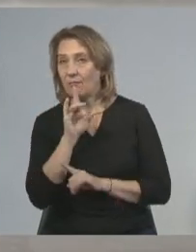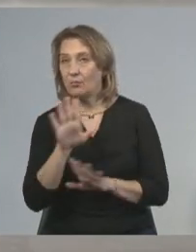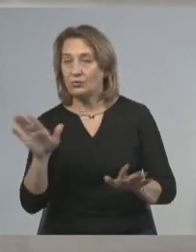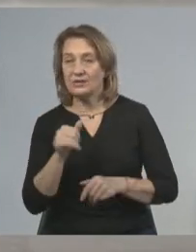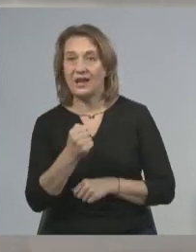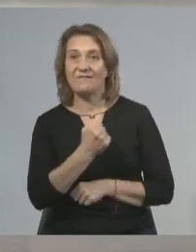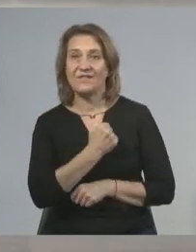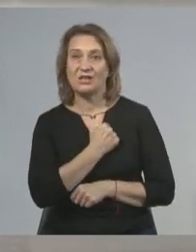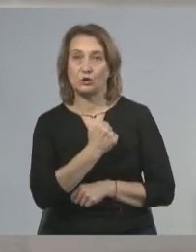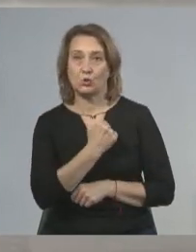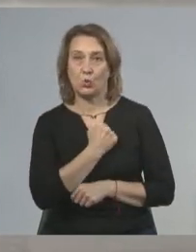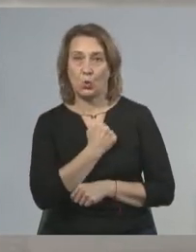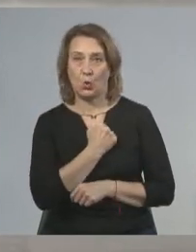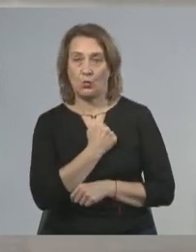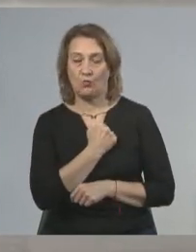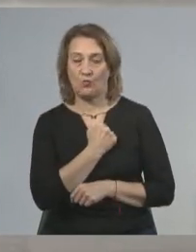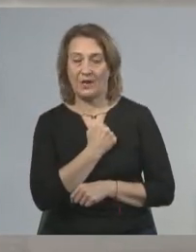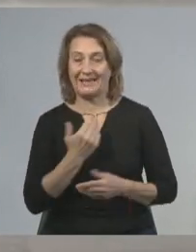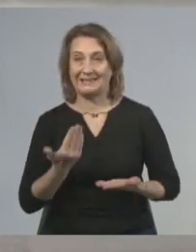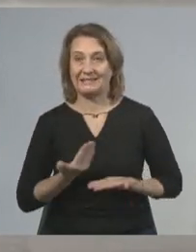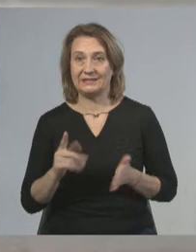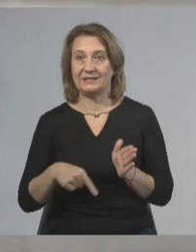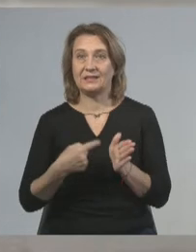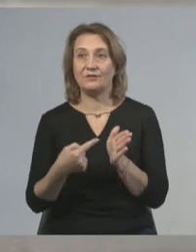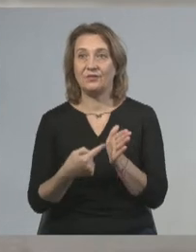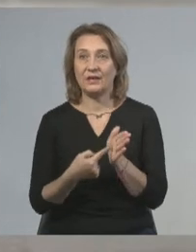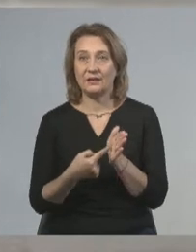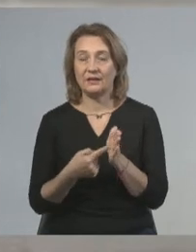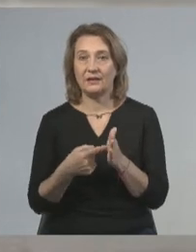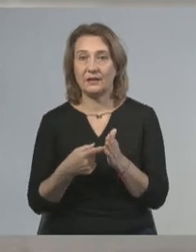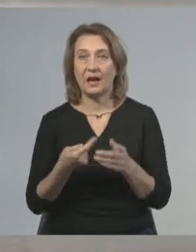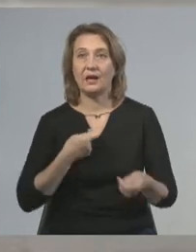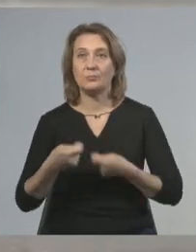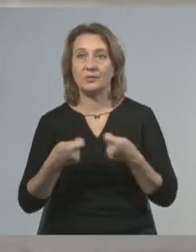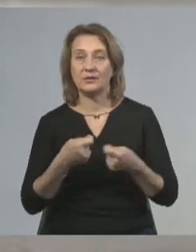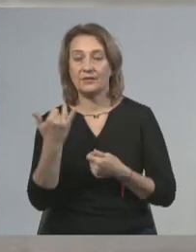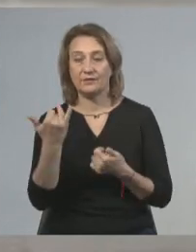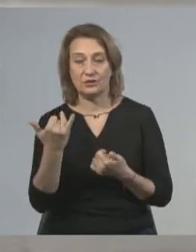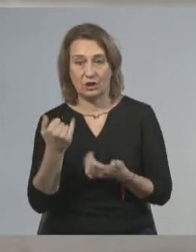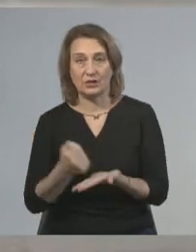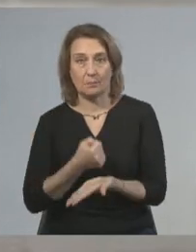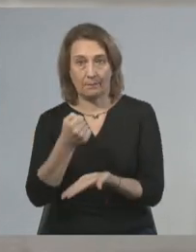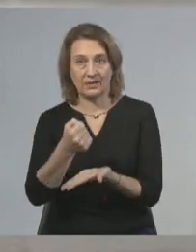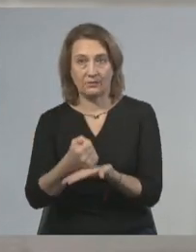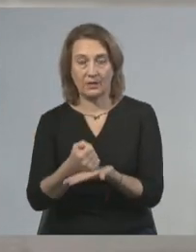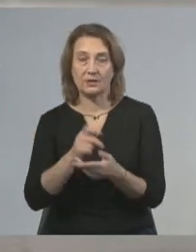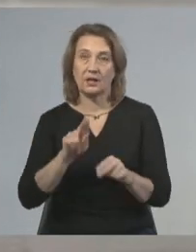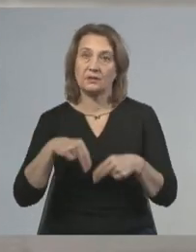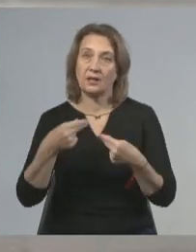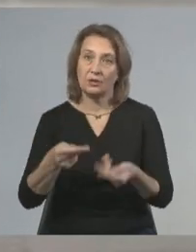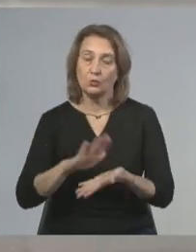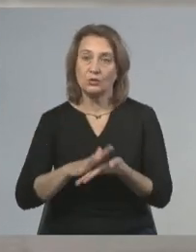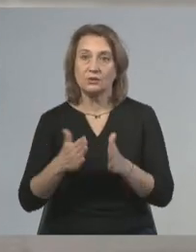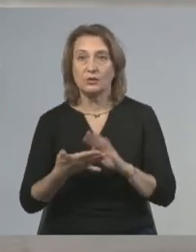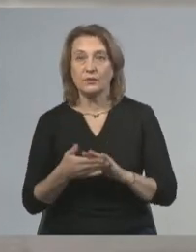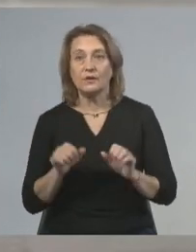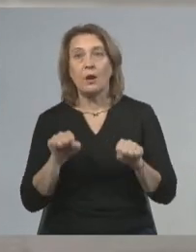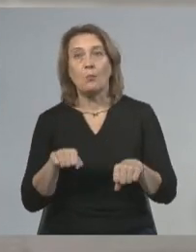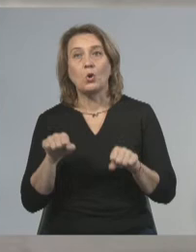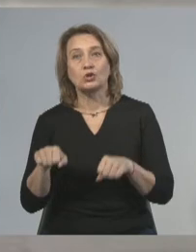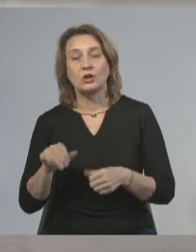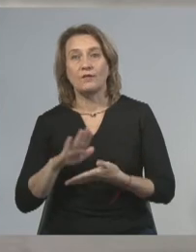communities or if in military civil administration so you just answered